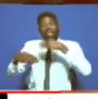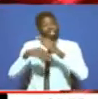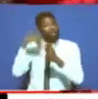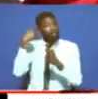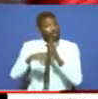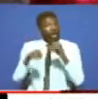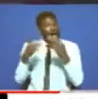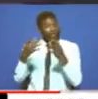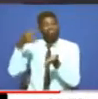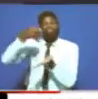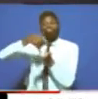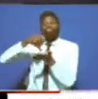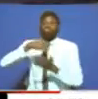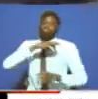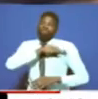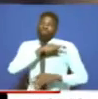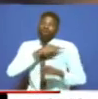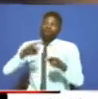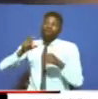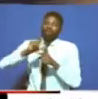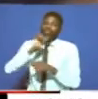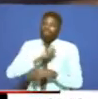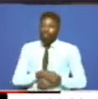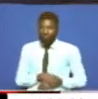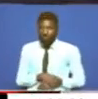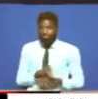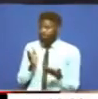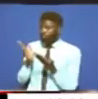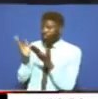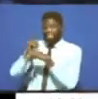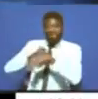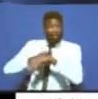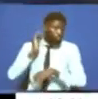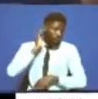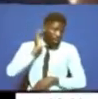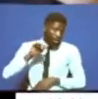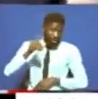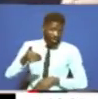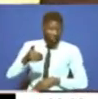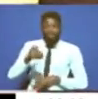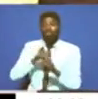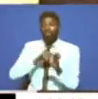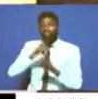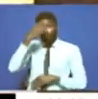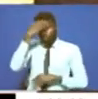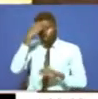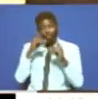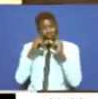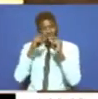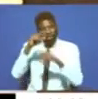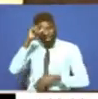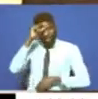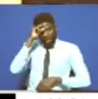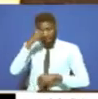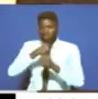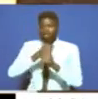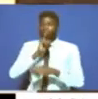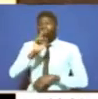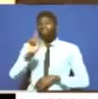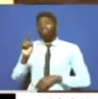While inspecting the constructions of classrooms in Murang'a County, Professor Magoha said that the government will ensure the first phase of the new classrooms